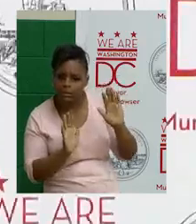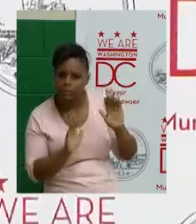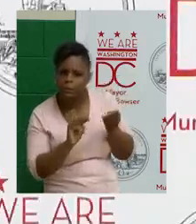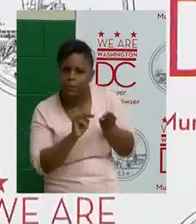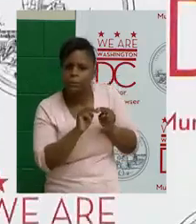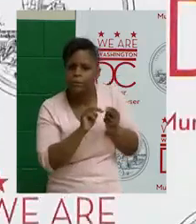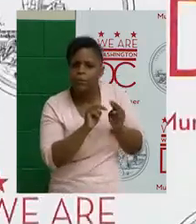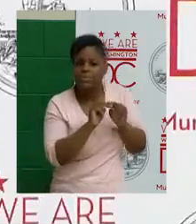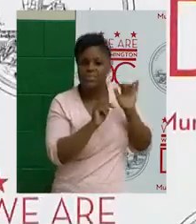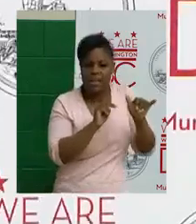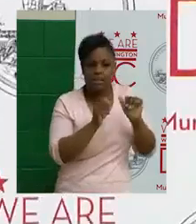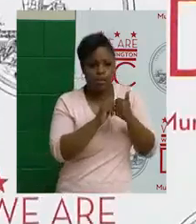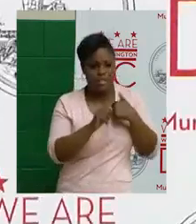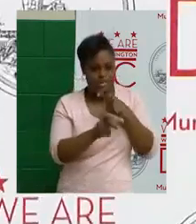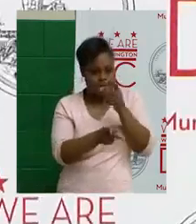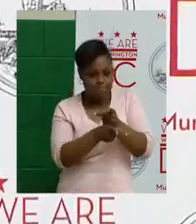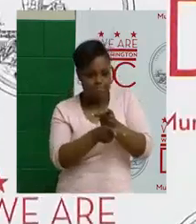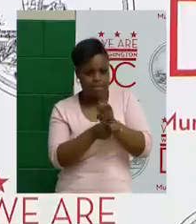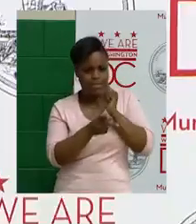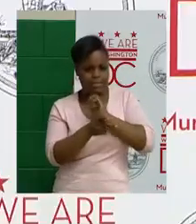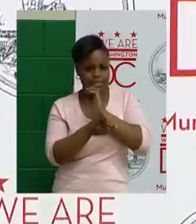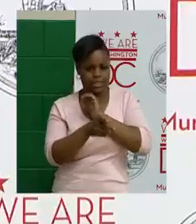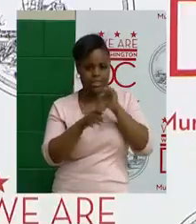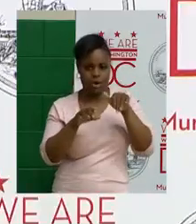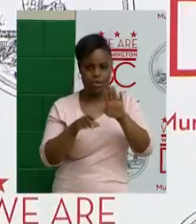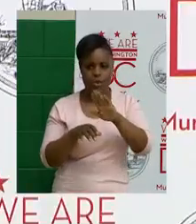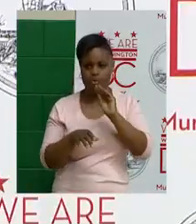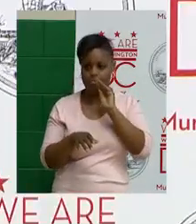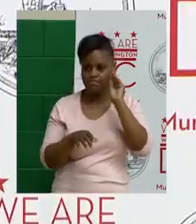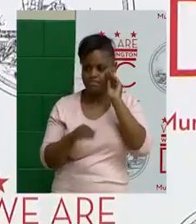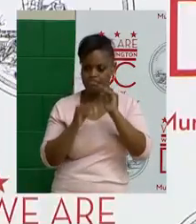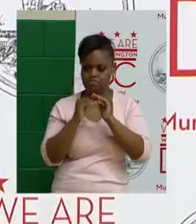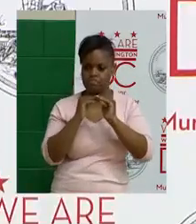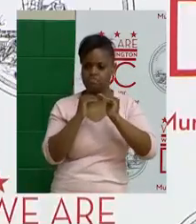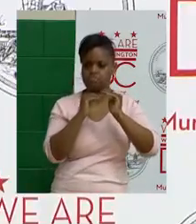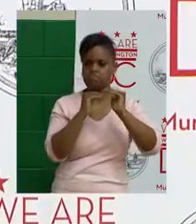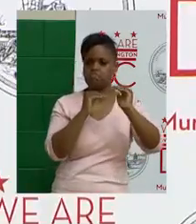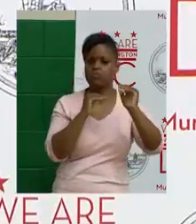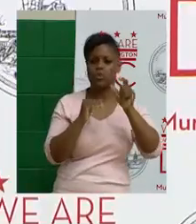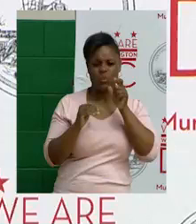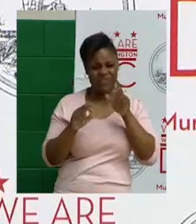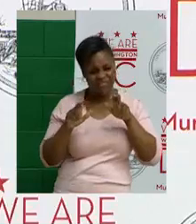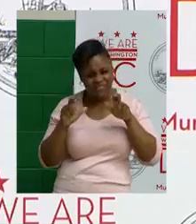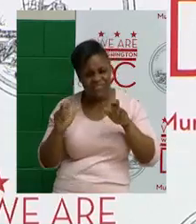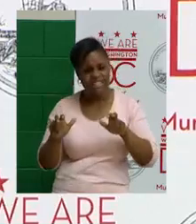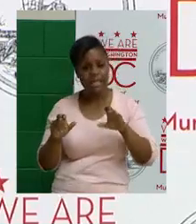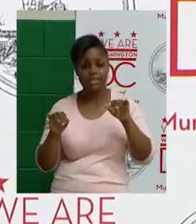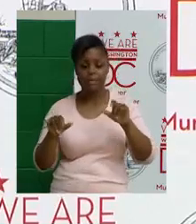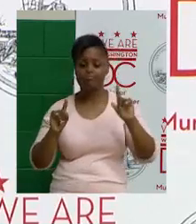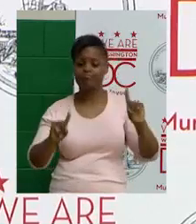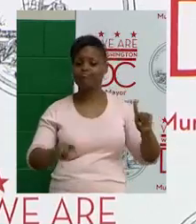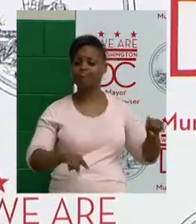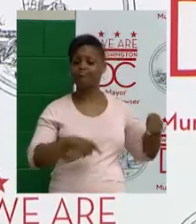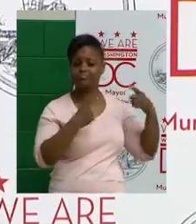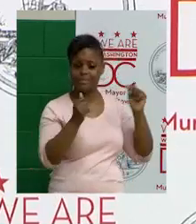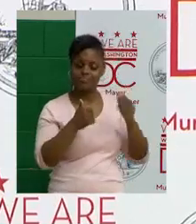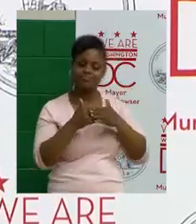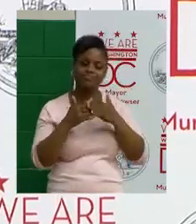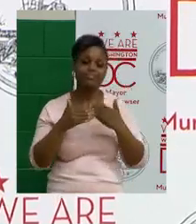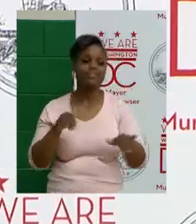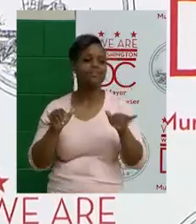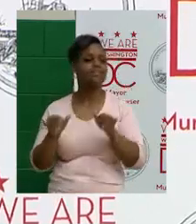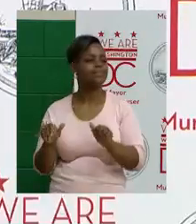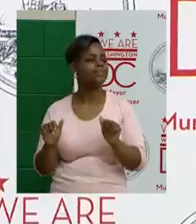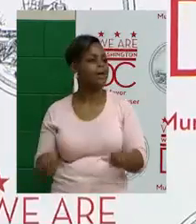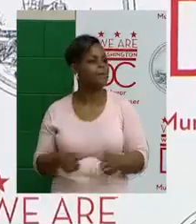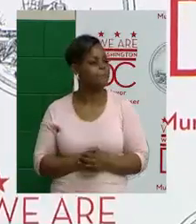keep seniors in their own homes who have invested and stayed in the District of Columbia. So we have, as